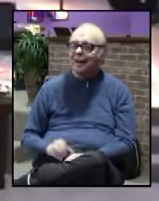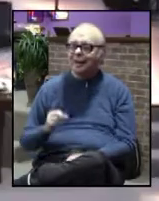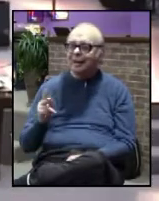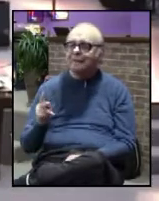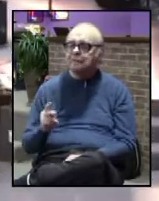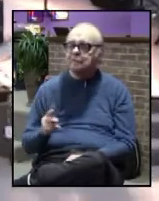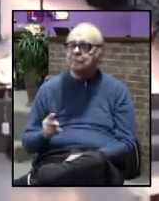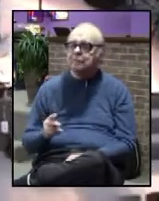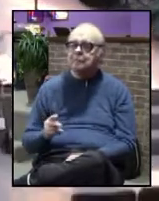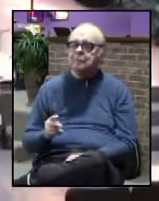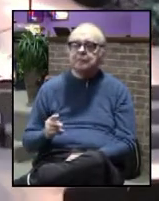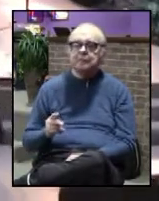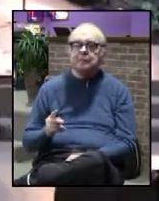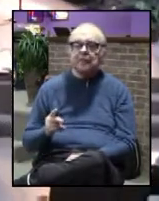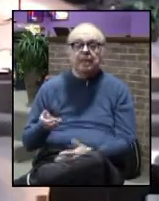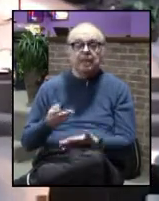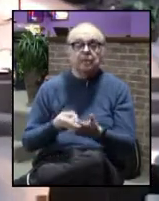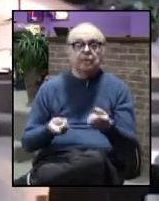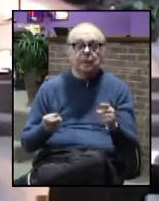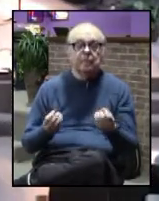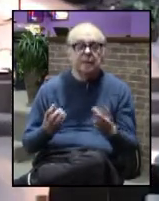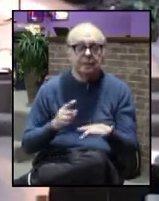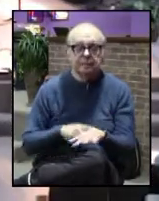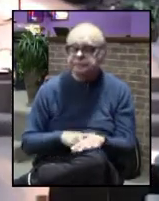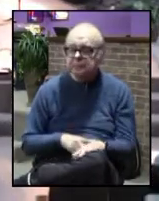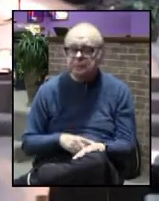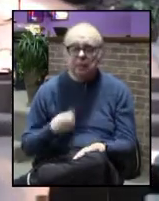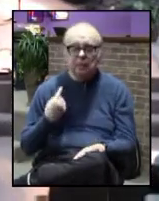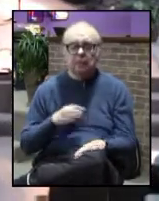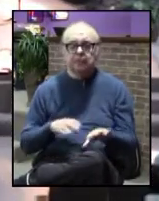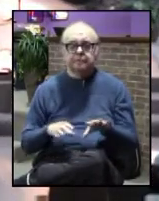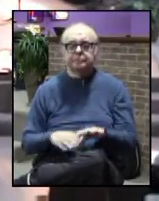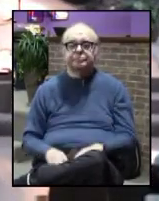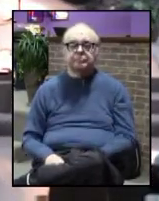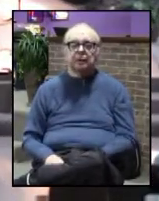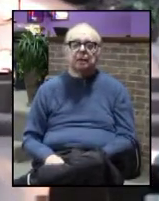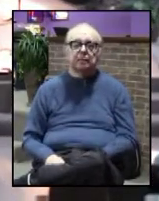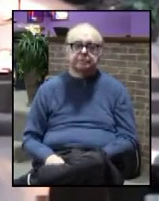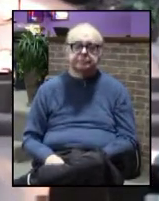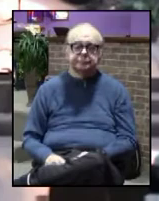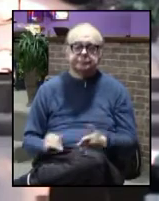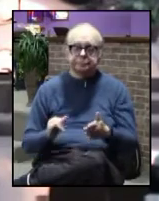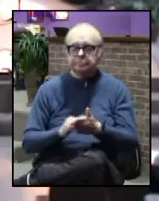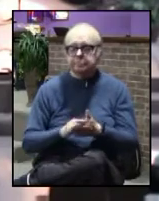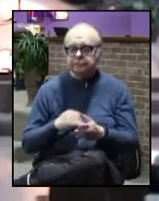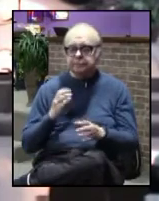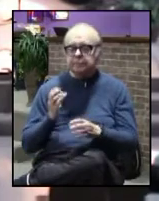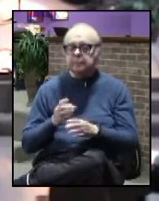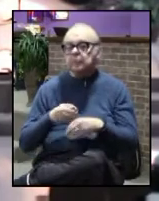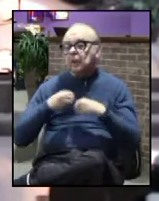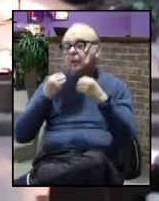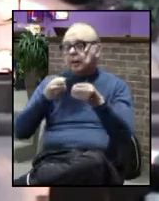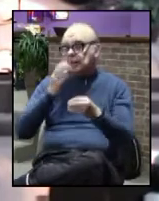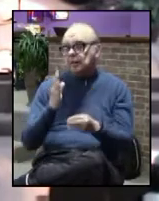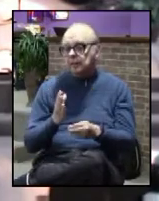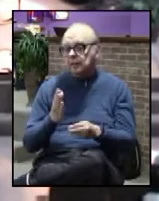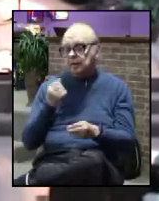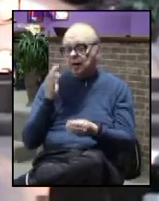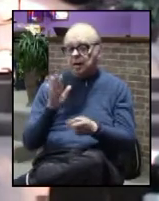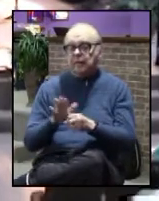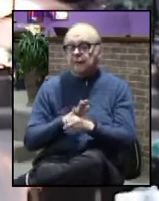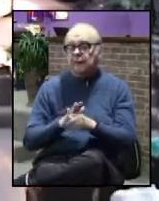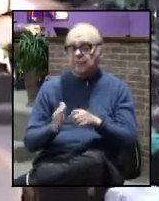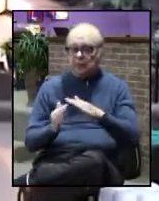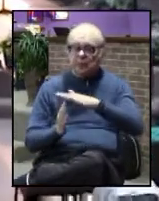Okay. Now here's what happens a lot of times. What we do is, this is what we give God. God, fill this